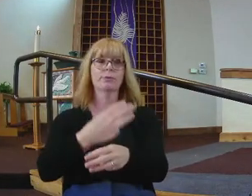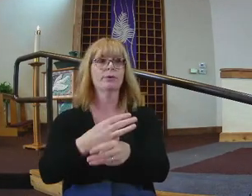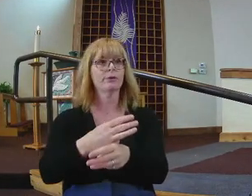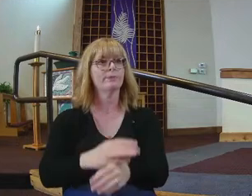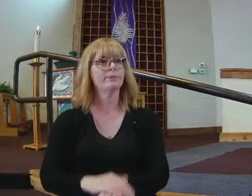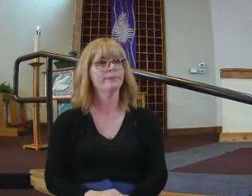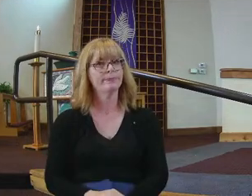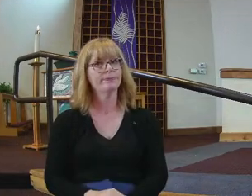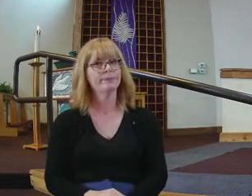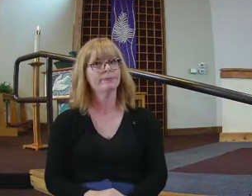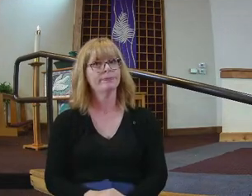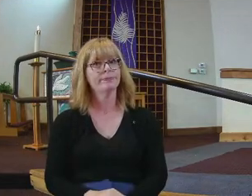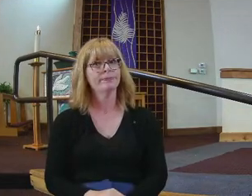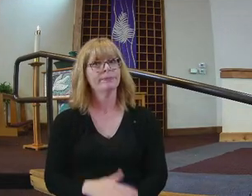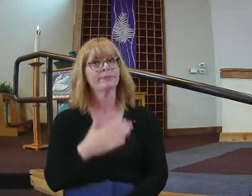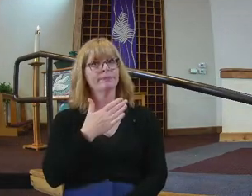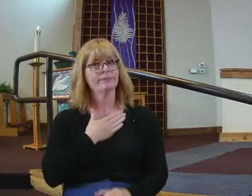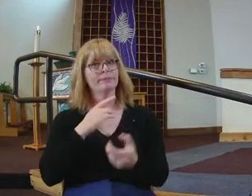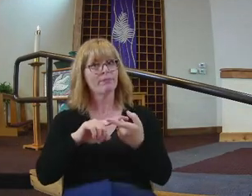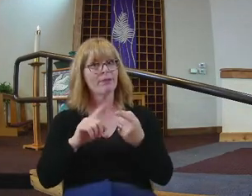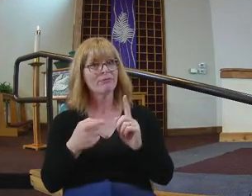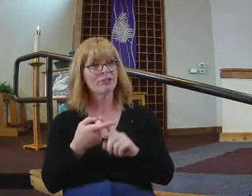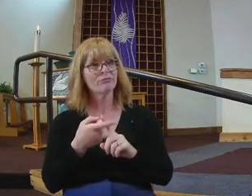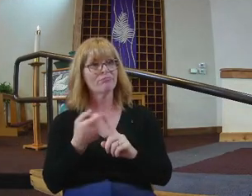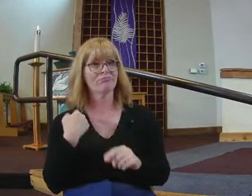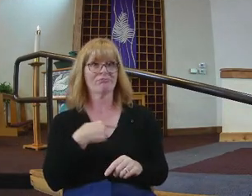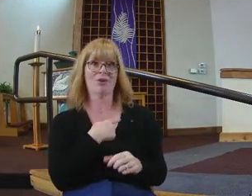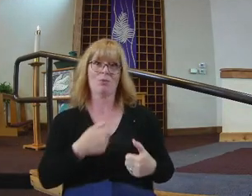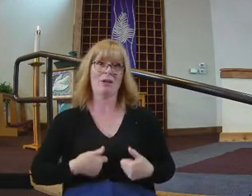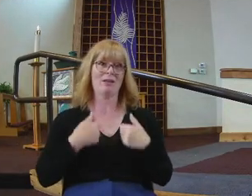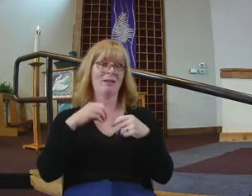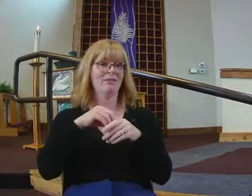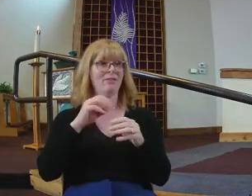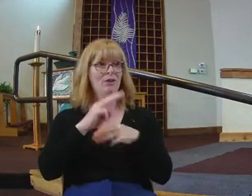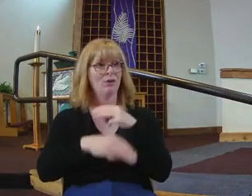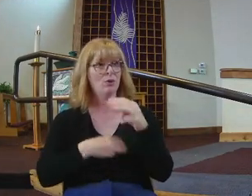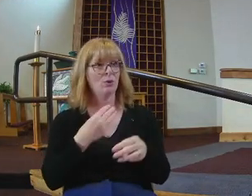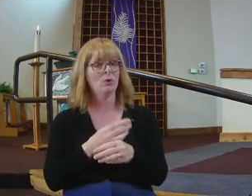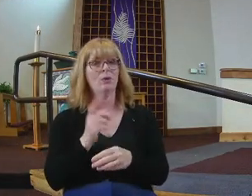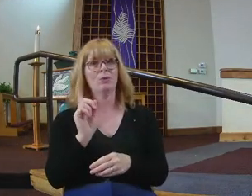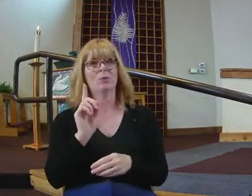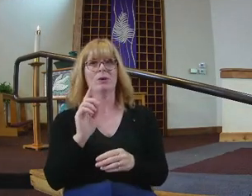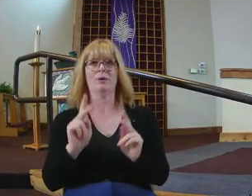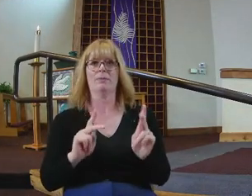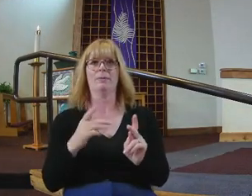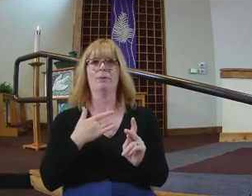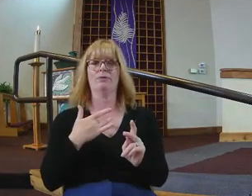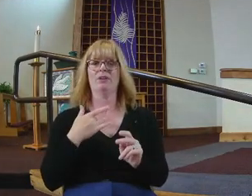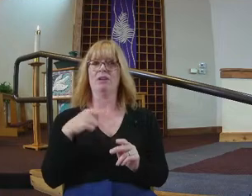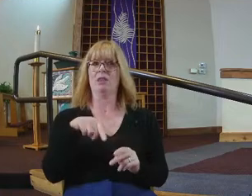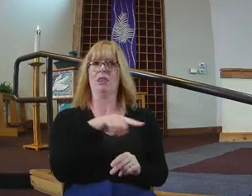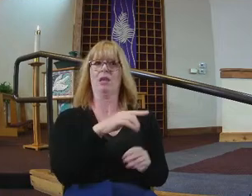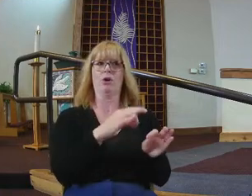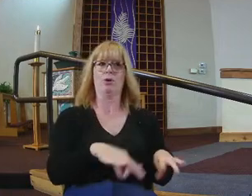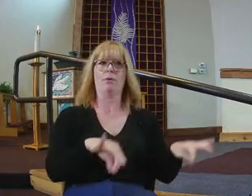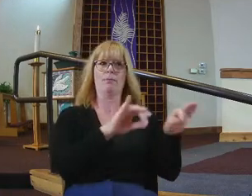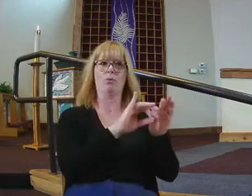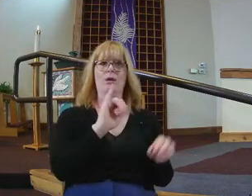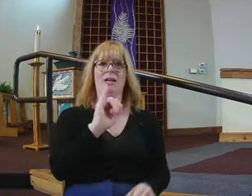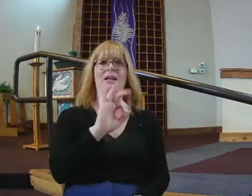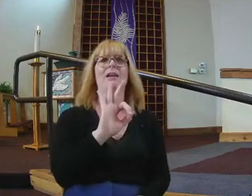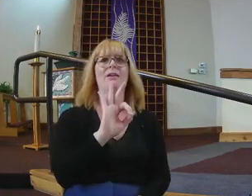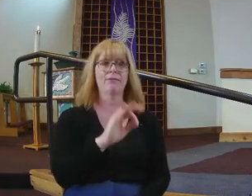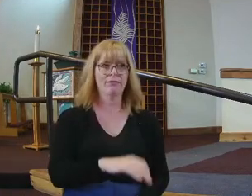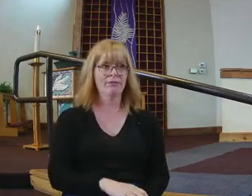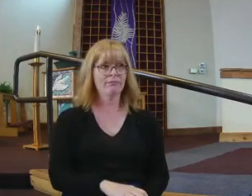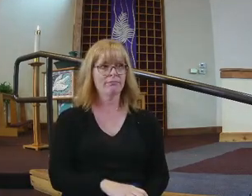My friends, we live in a world where people are told they matter if. They matter if